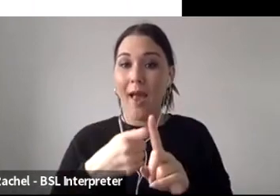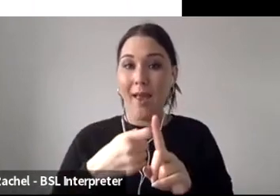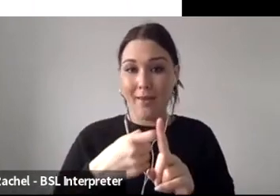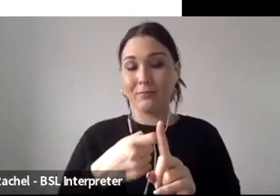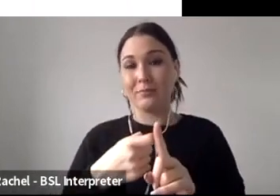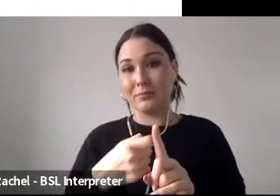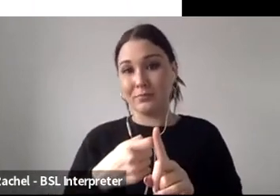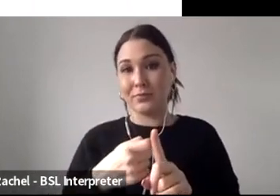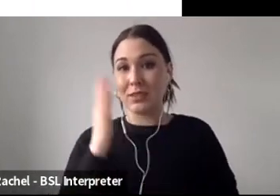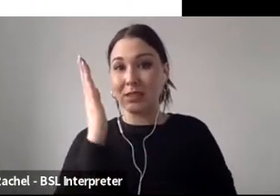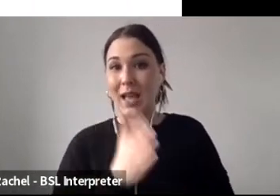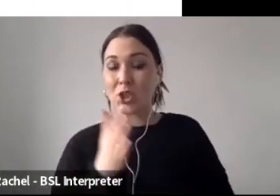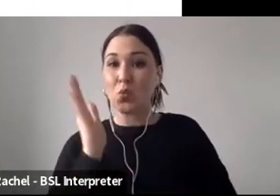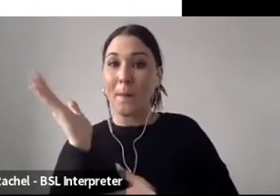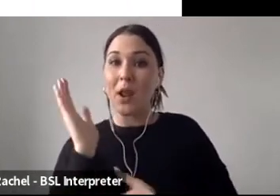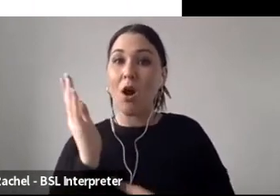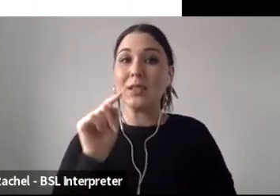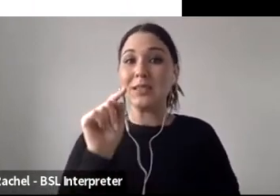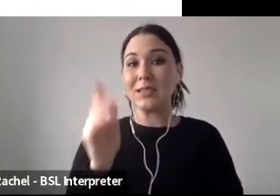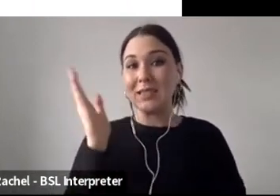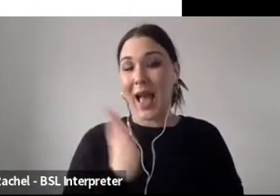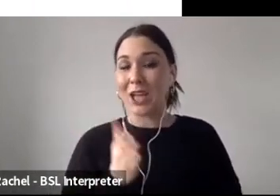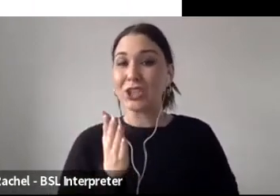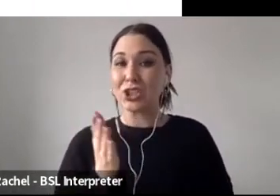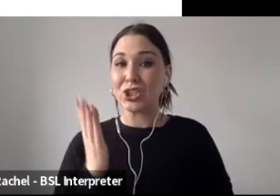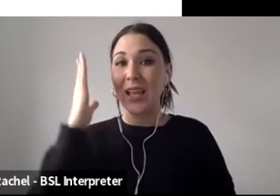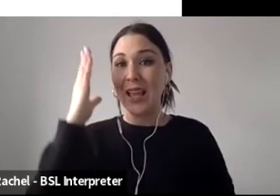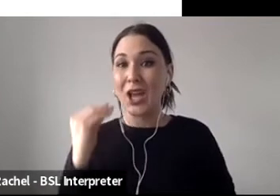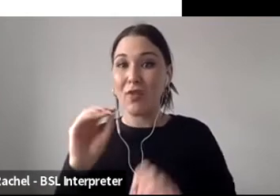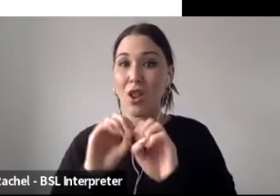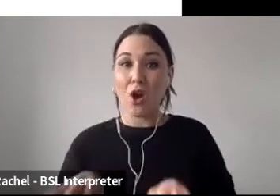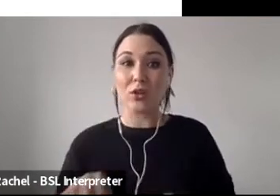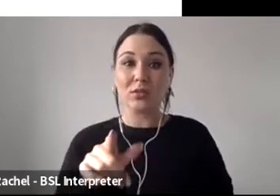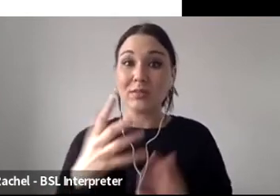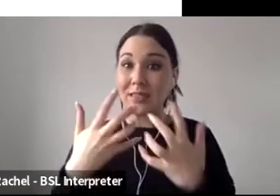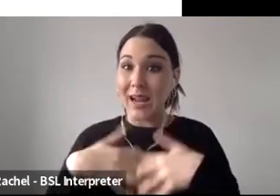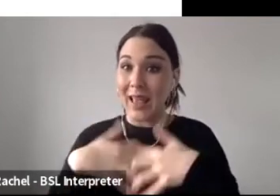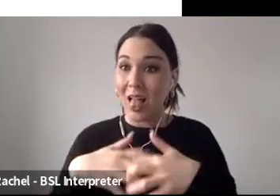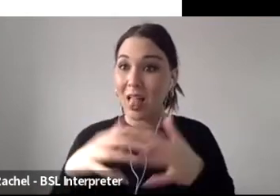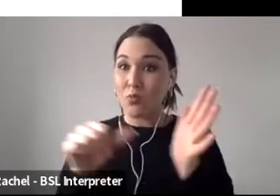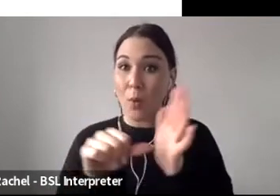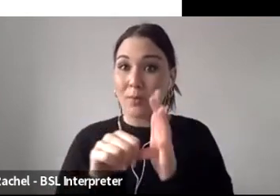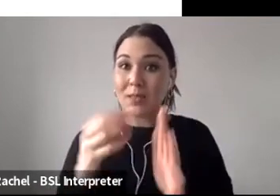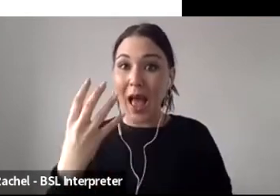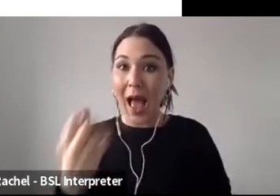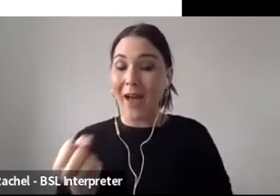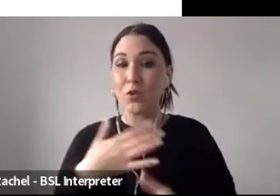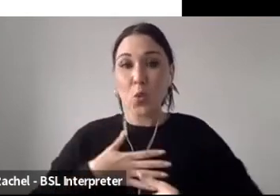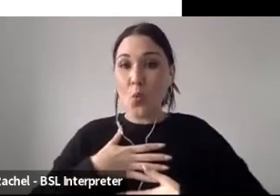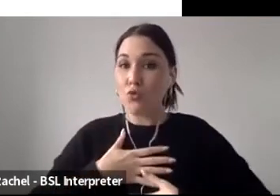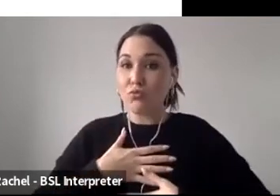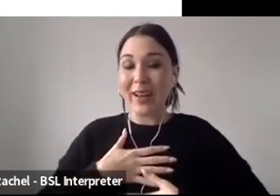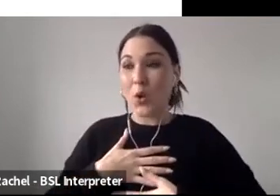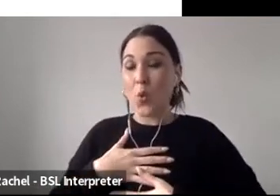abilitynet.org.uk/webinar-hearing loss. And then if you have any technical issues or you need to leave early, don't worry, you'll receive an email in a couple of